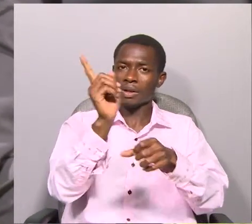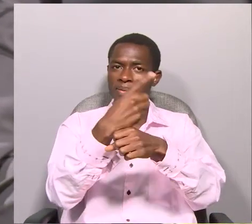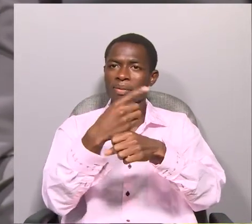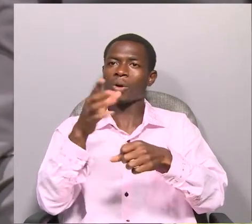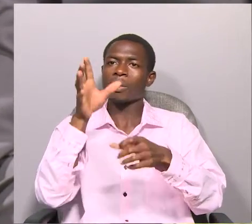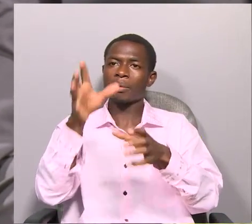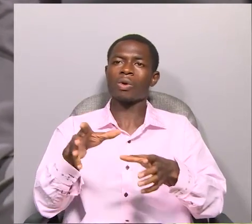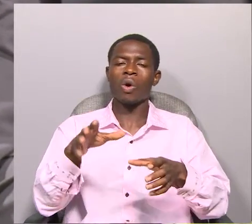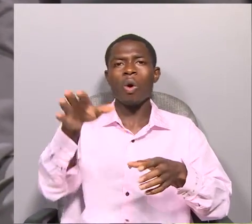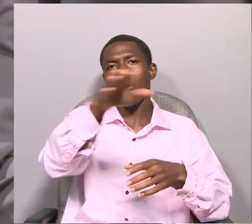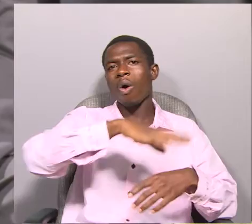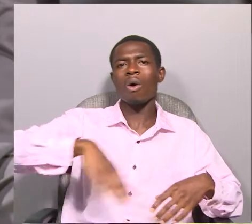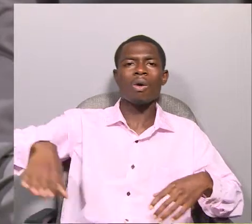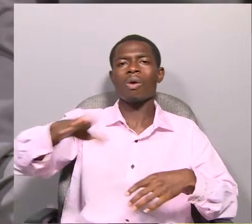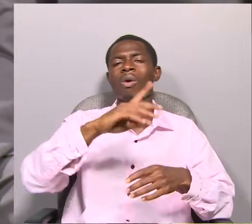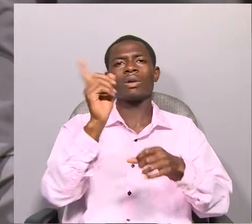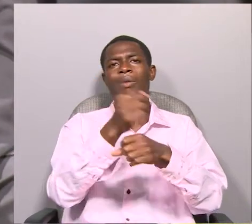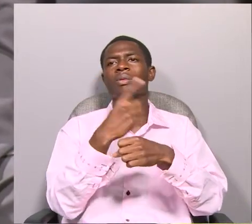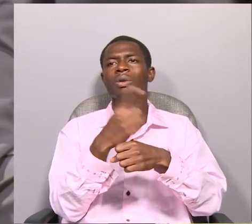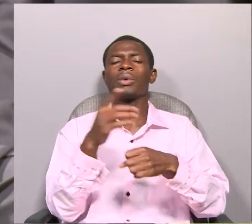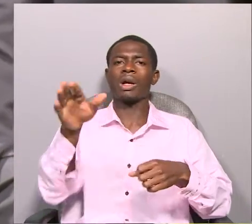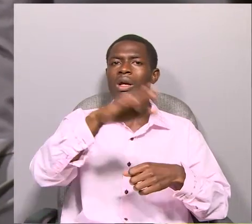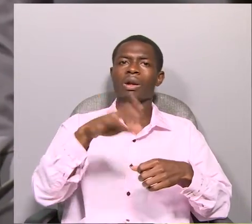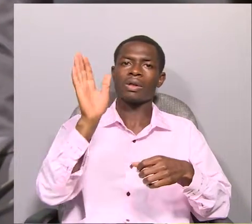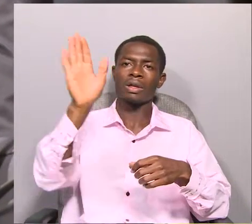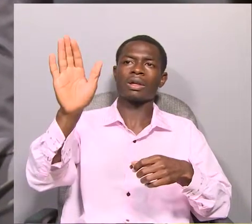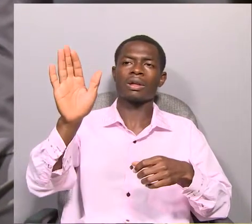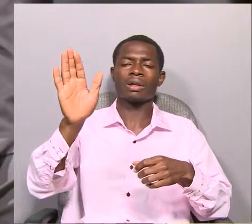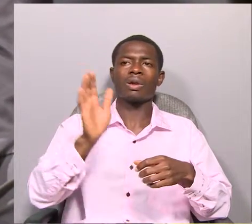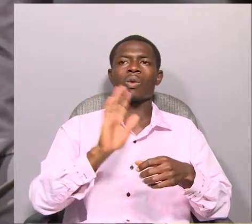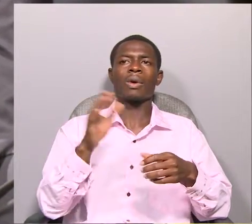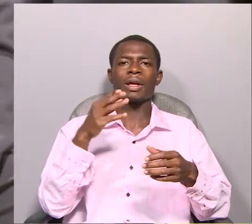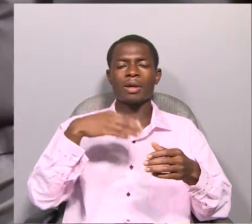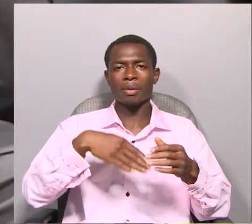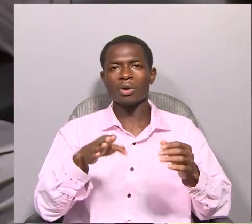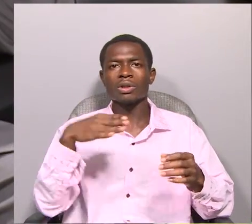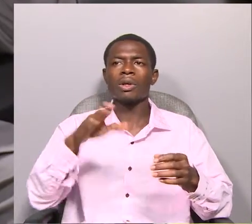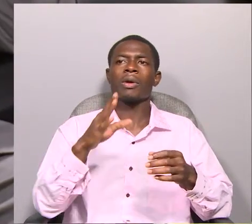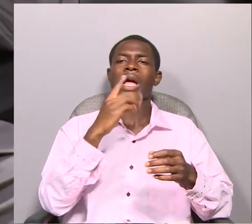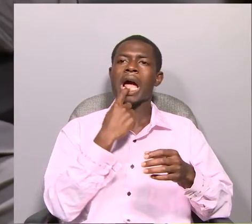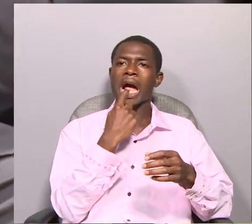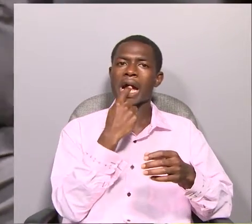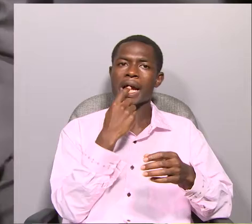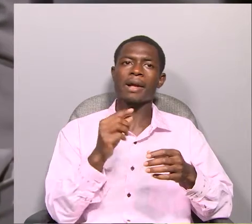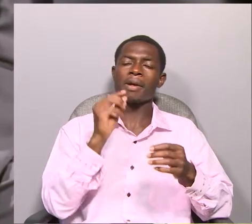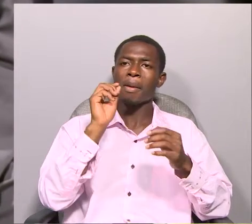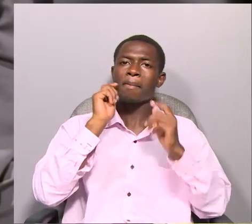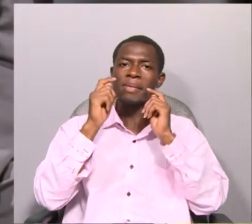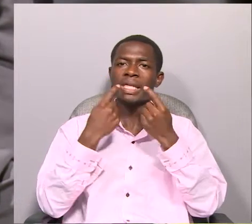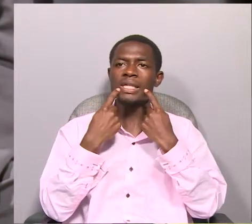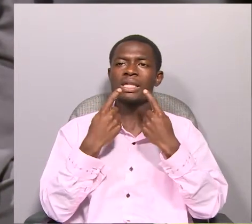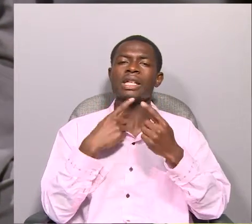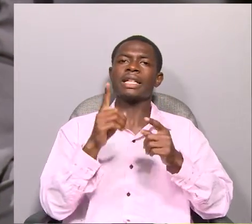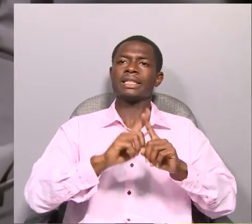to Nyanyazi irrigation scheme. You go to Mtema irrigation scheme. You go to Guyanga irrigation